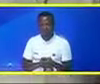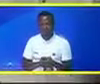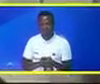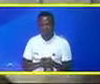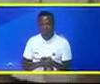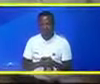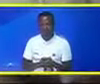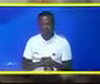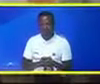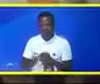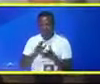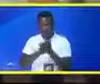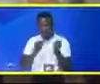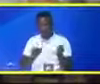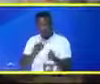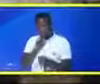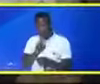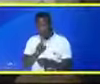Do you believe this?